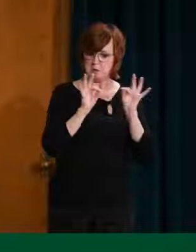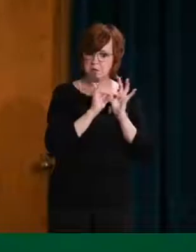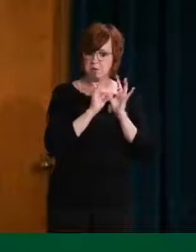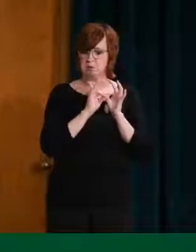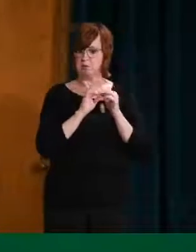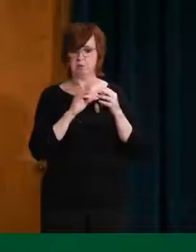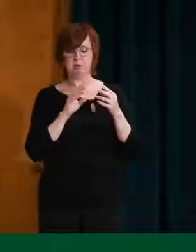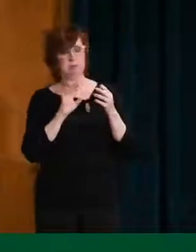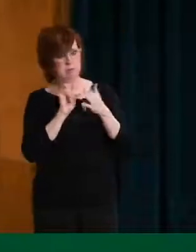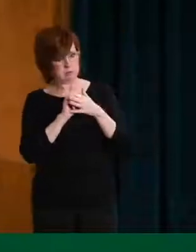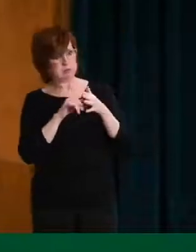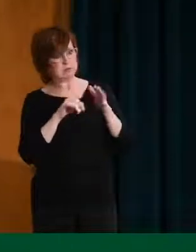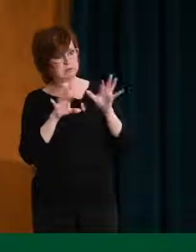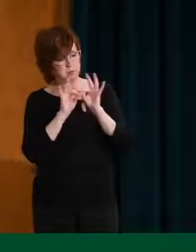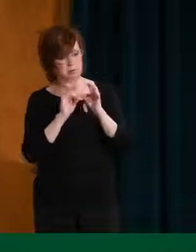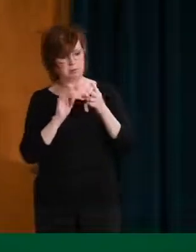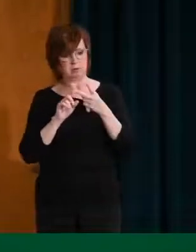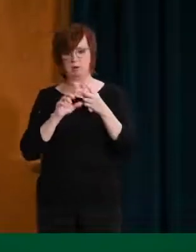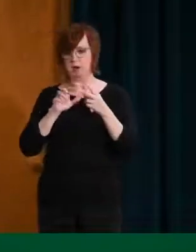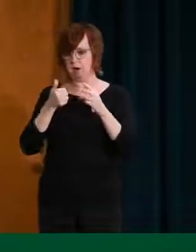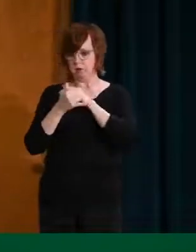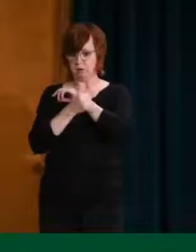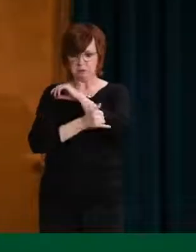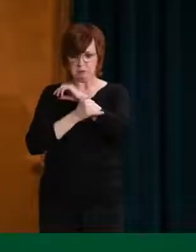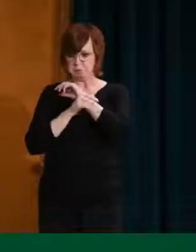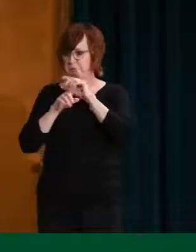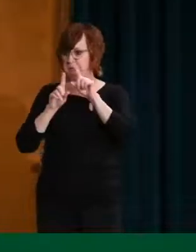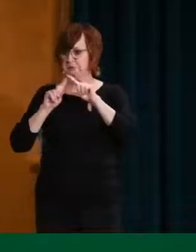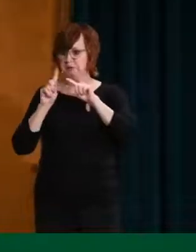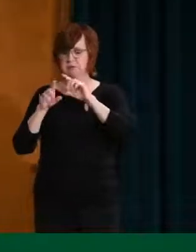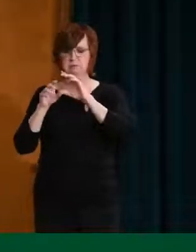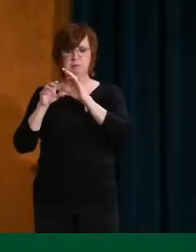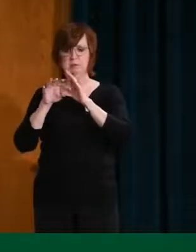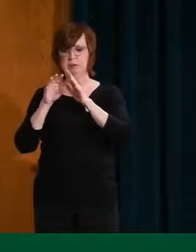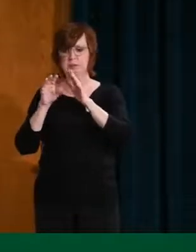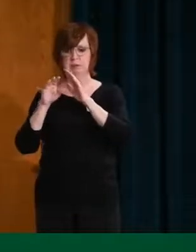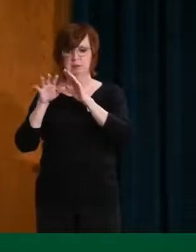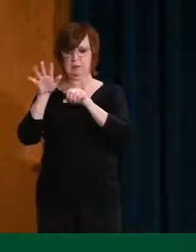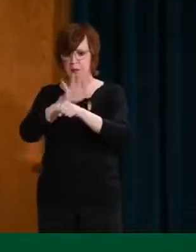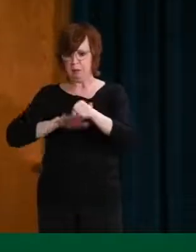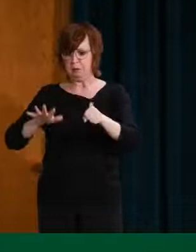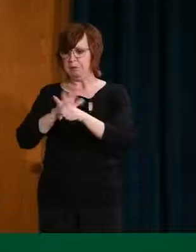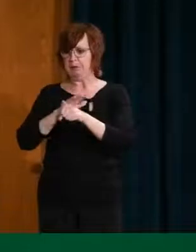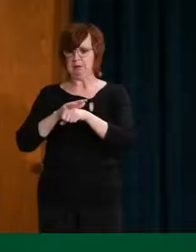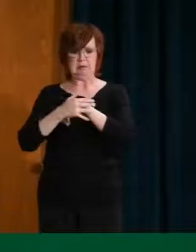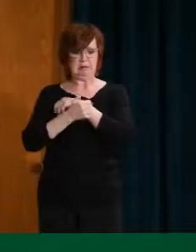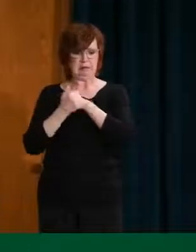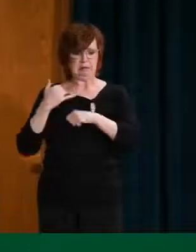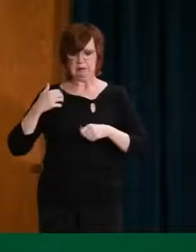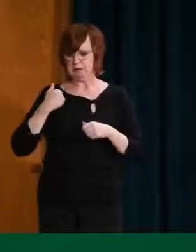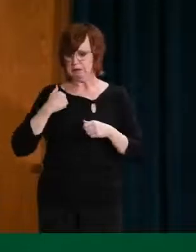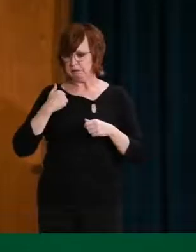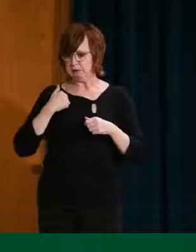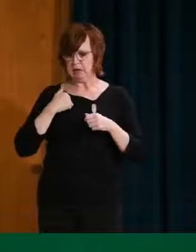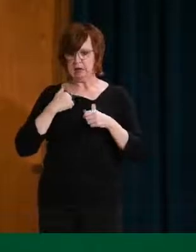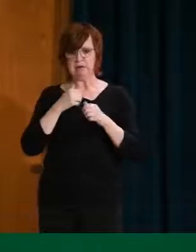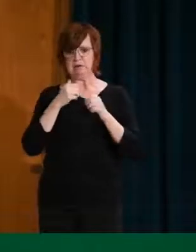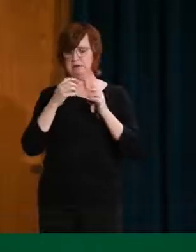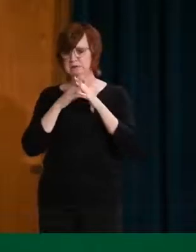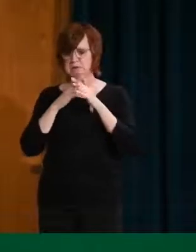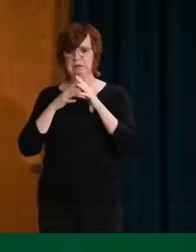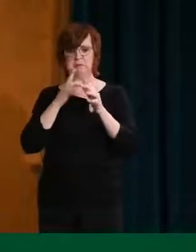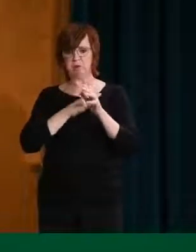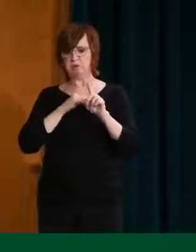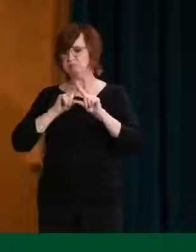densely populated or sparsely populated. Each of these factors and many more affect the outcome of this